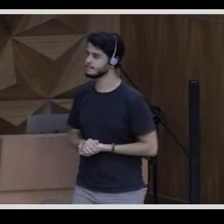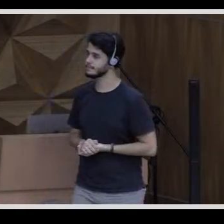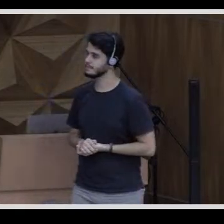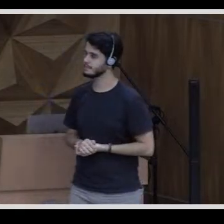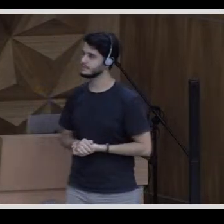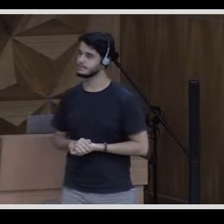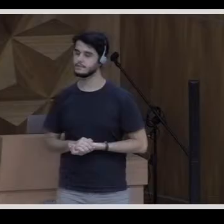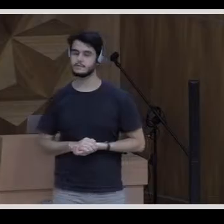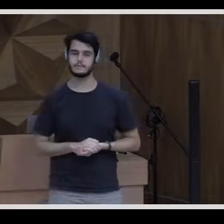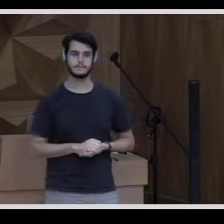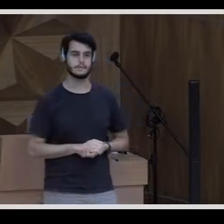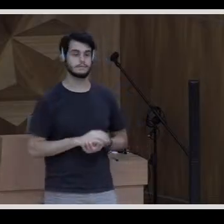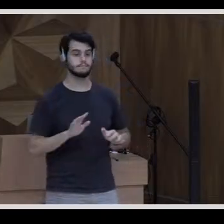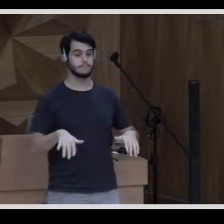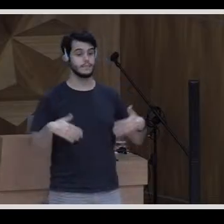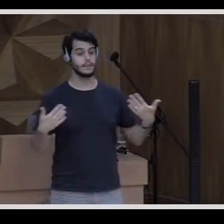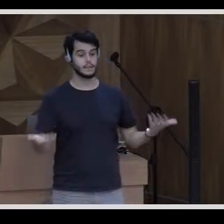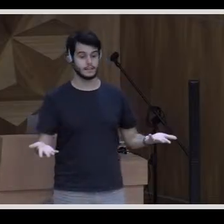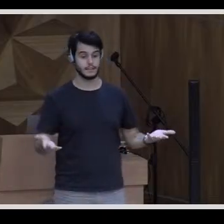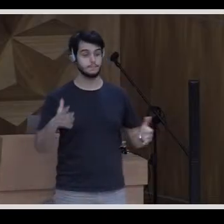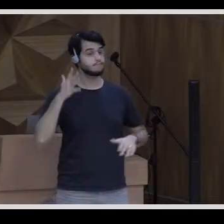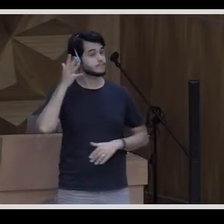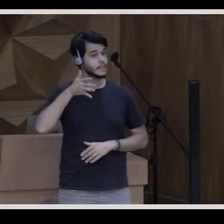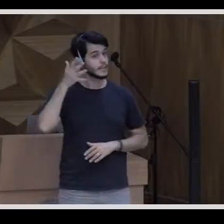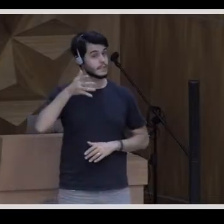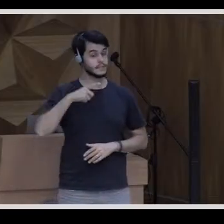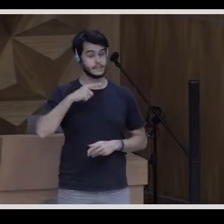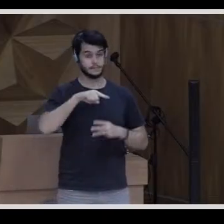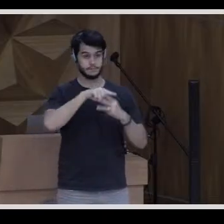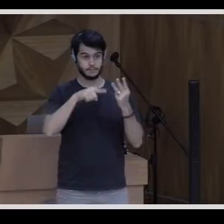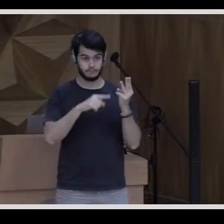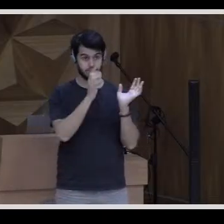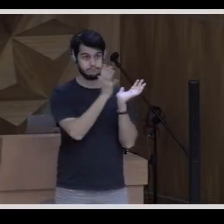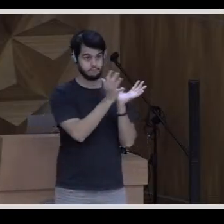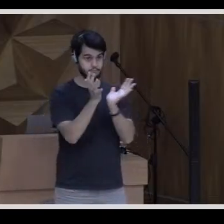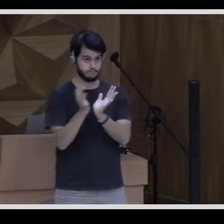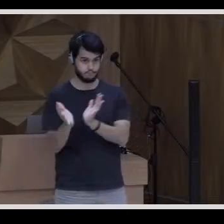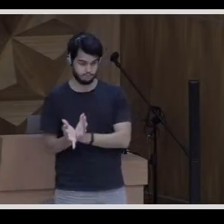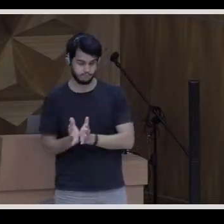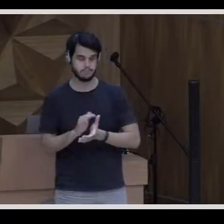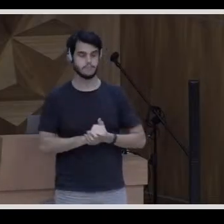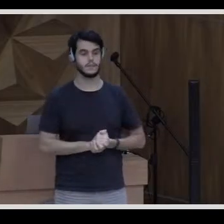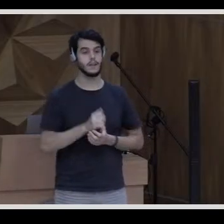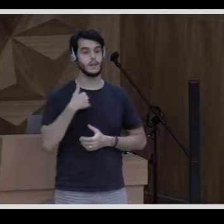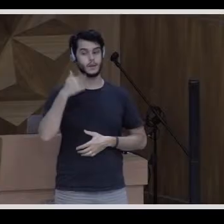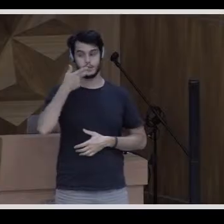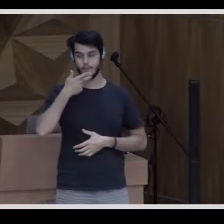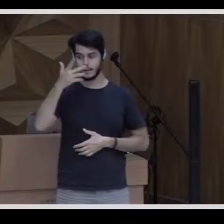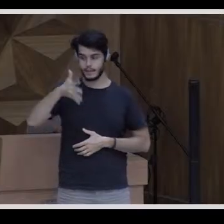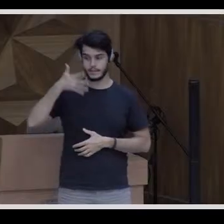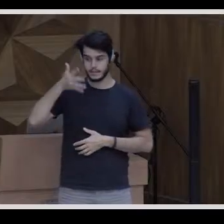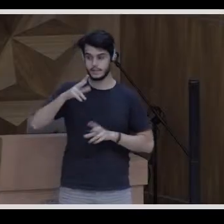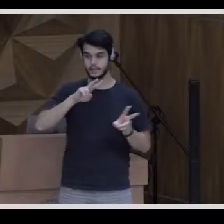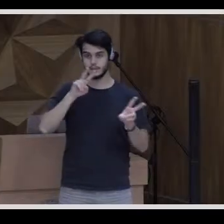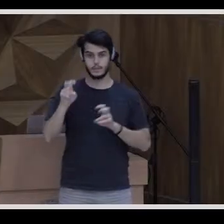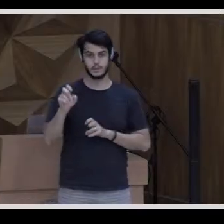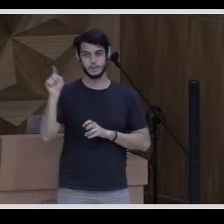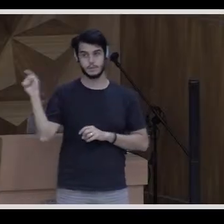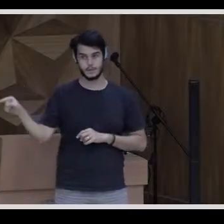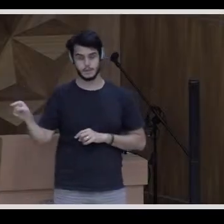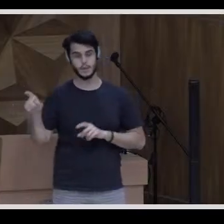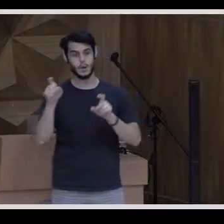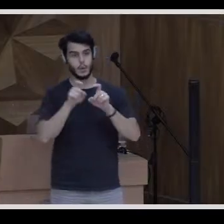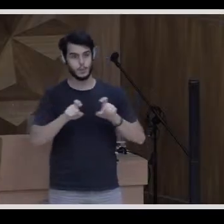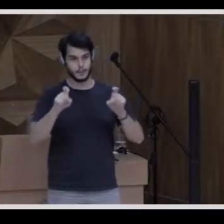So the talk itself also has 3 parts. So I'm going to start just by talking a little bit about the human-centered computing that I do.